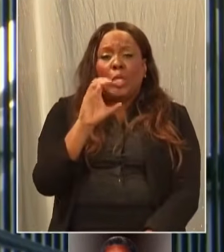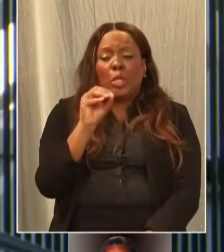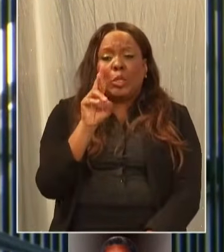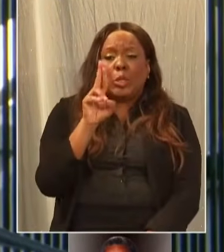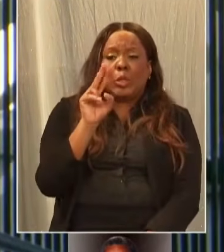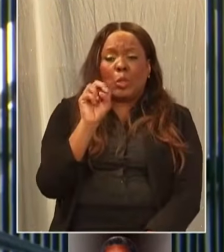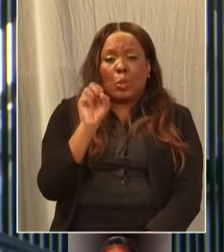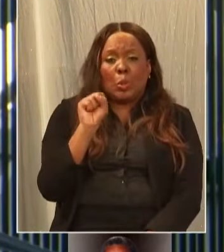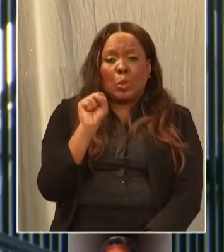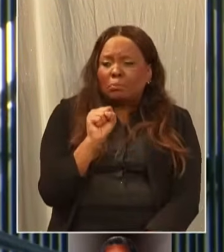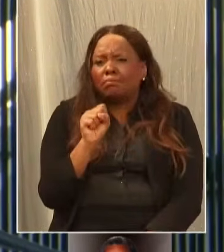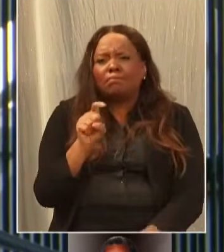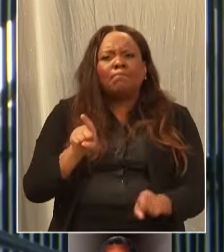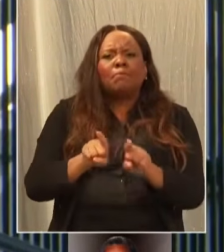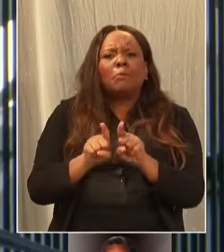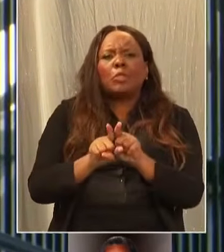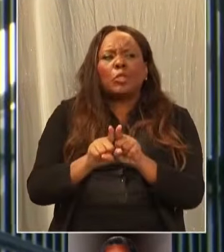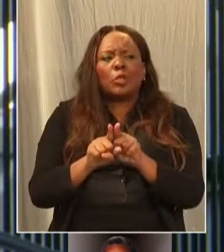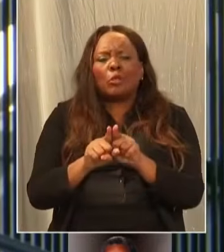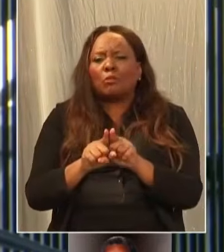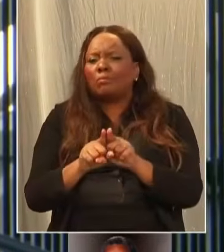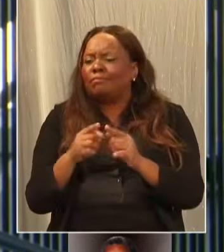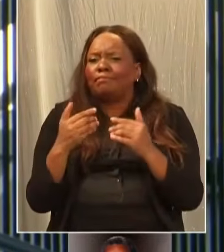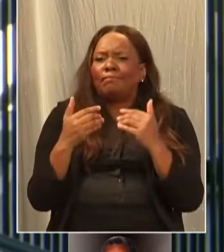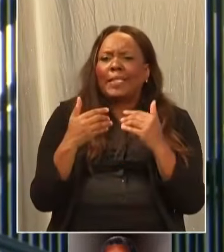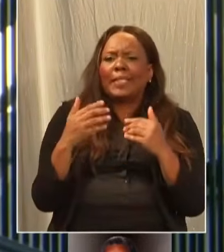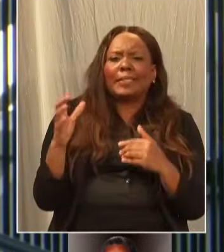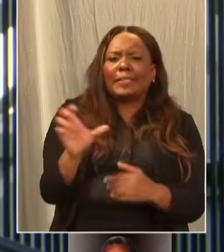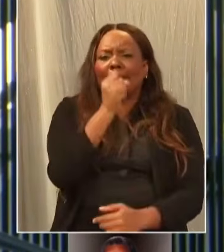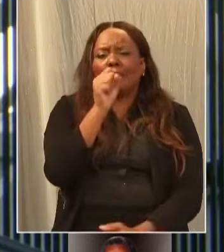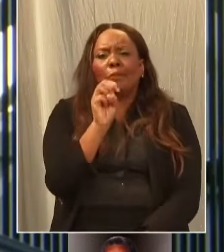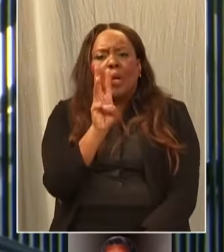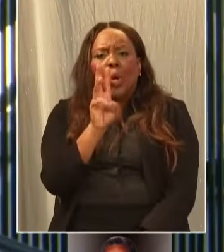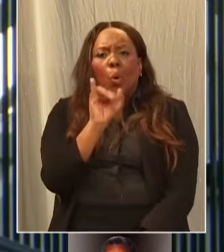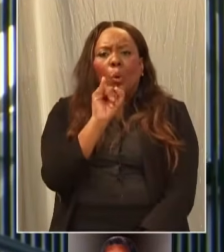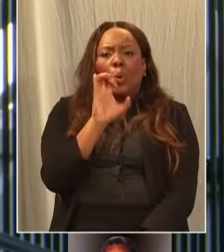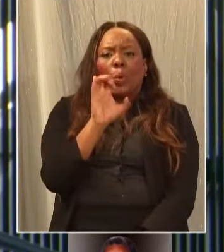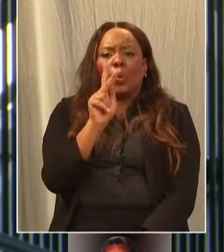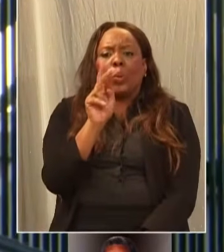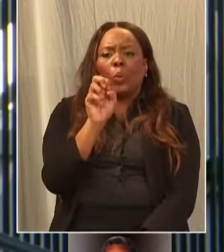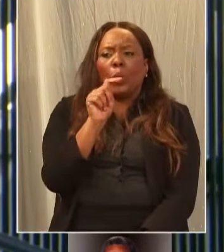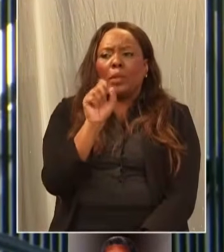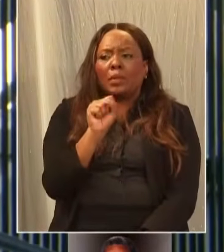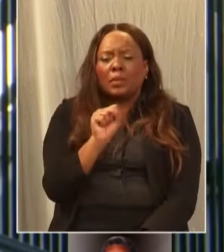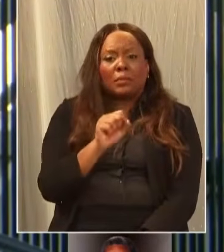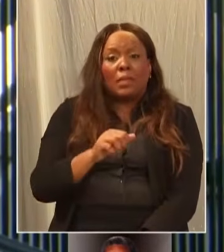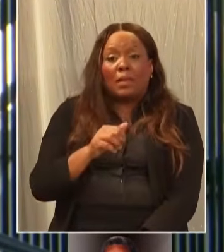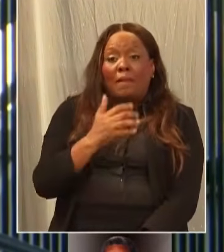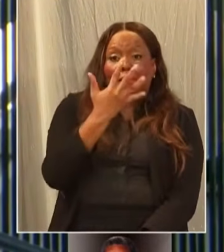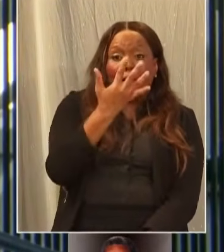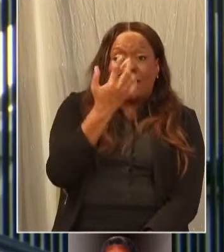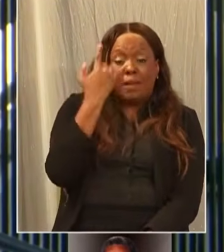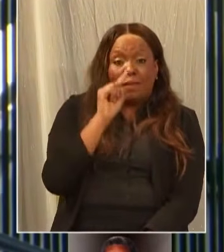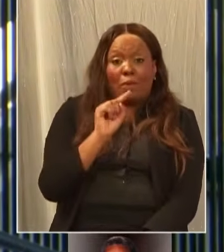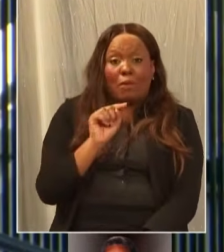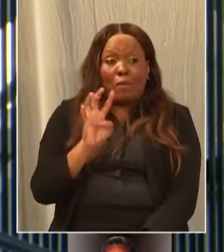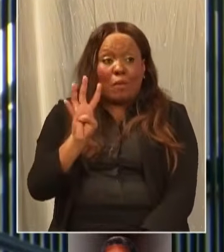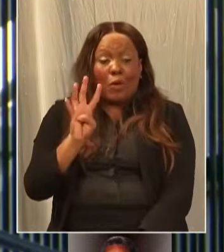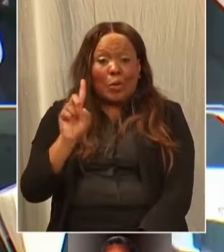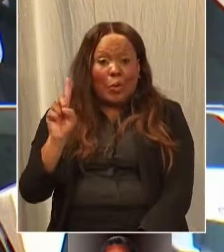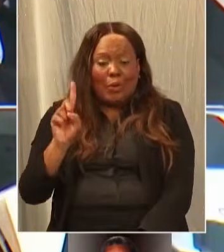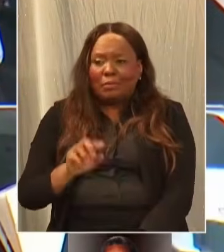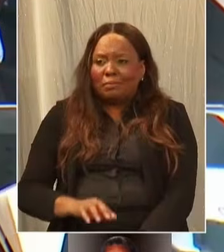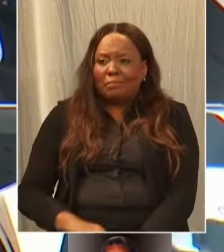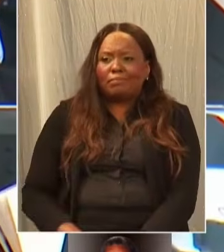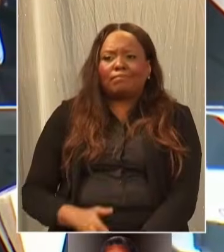while also taking wickets with his bowling figures of 5 for 4-1, his best bowling figure. When